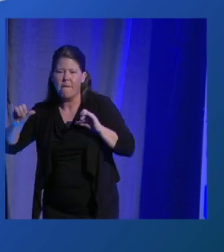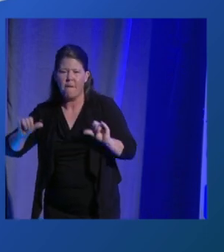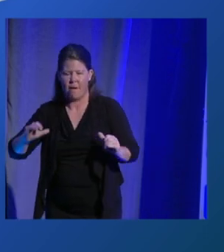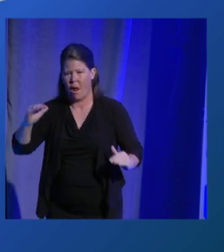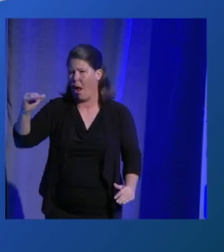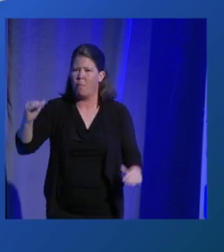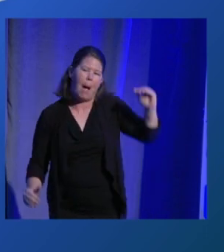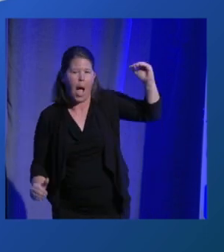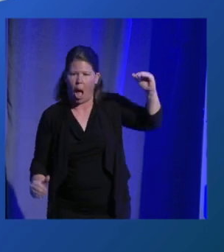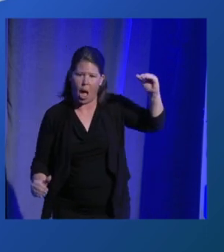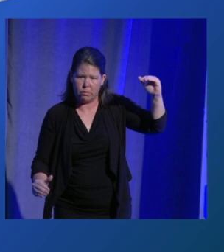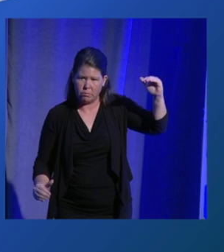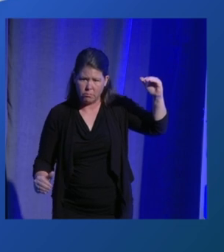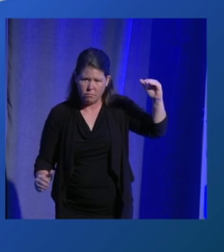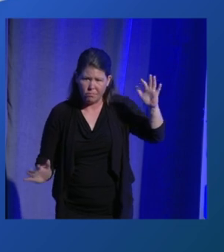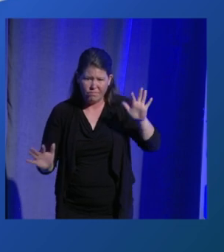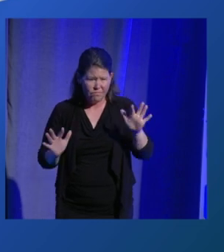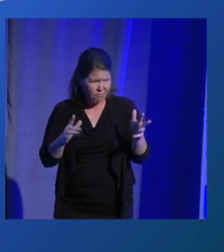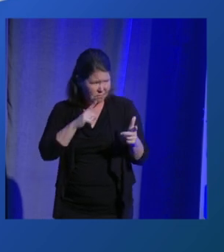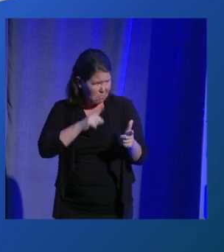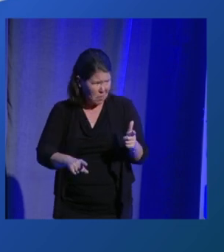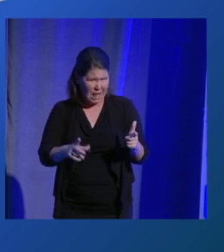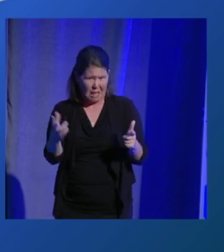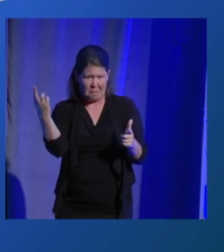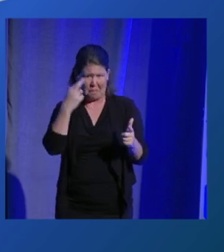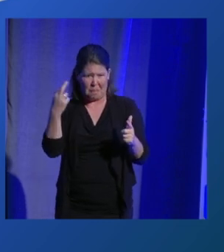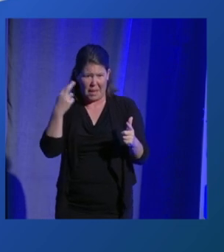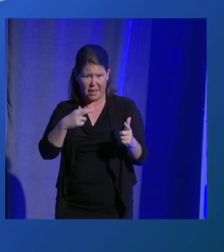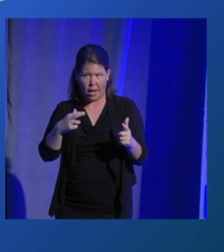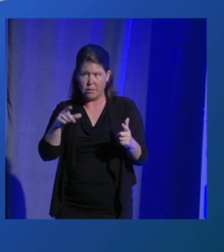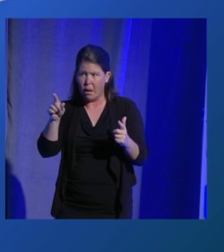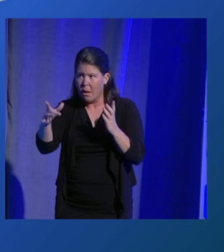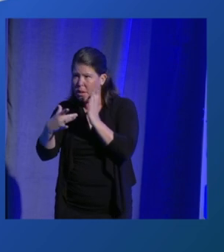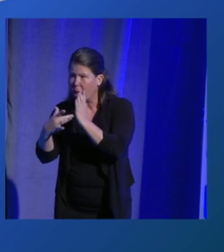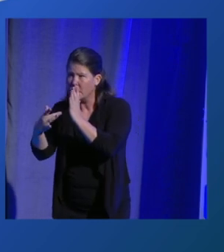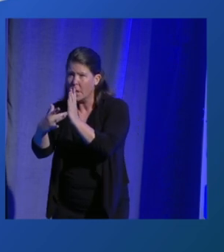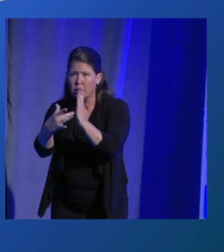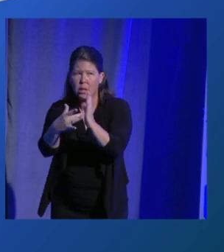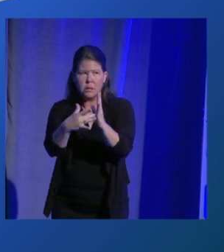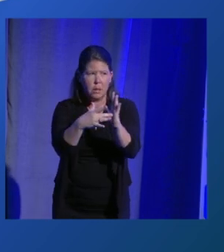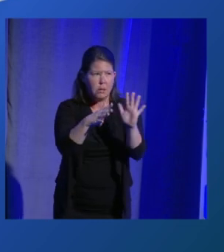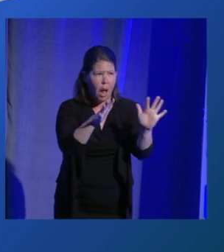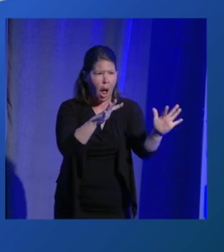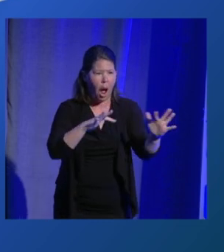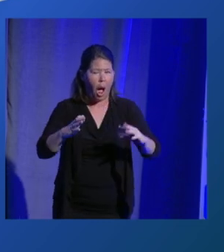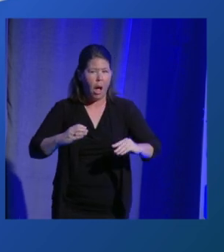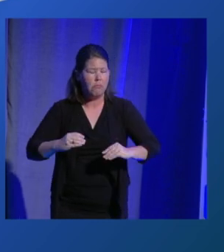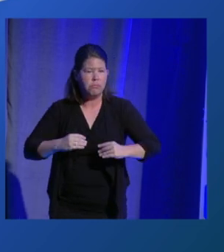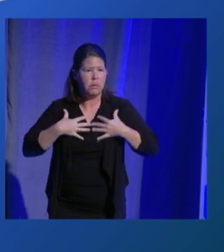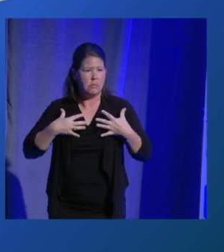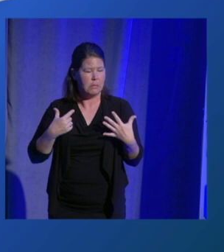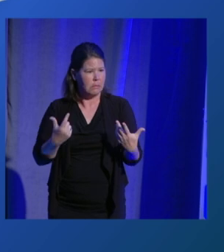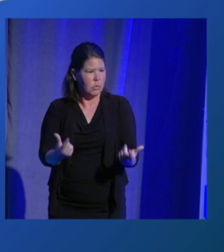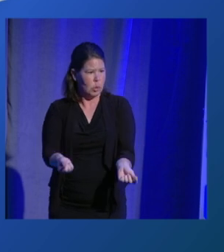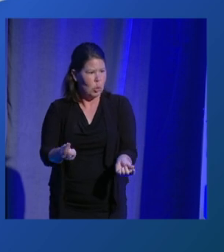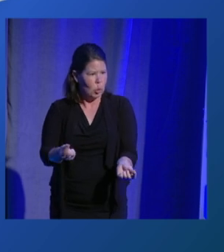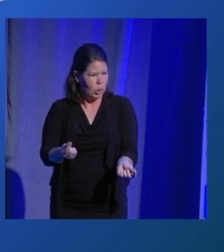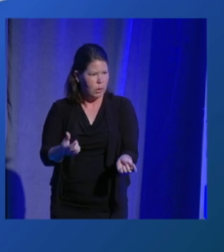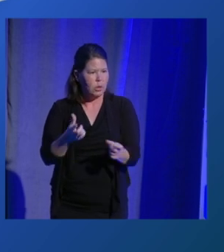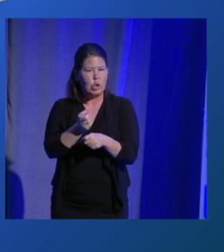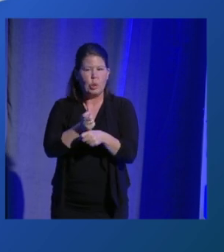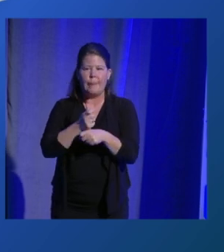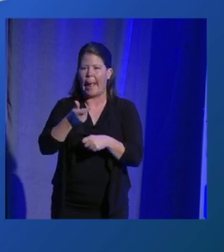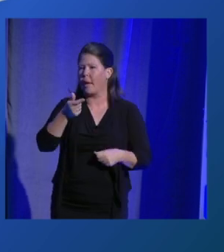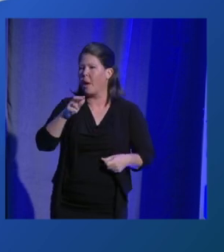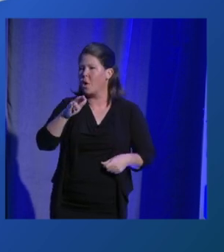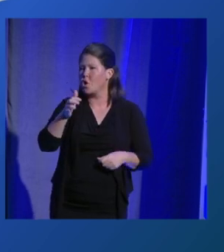alignment of these technologies that um inspired me to create uh the radiant Earth foundation